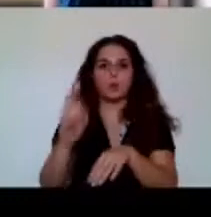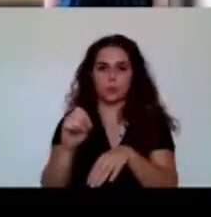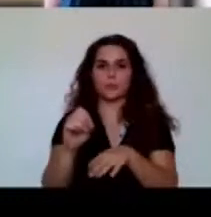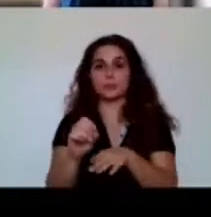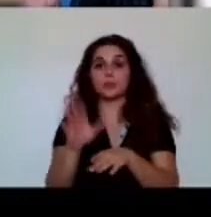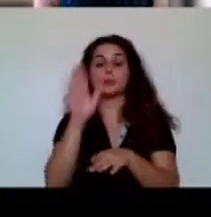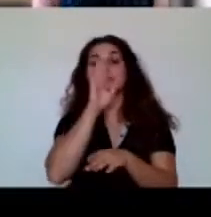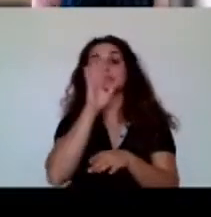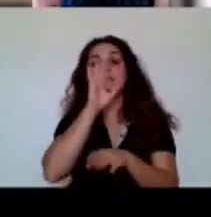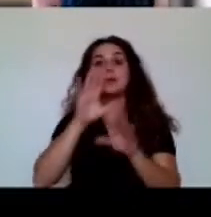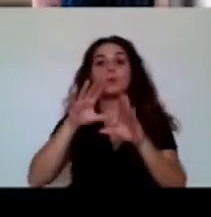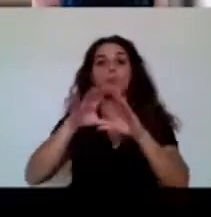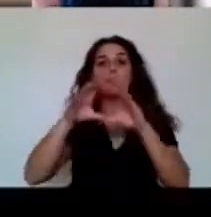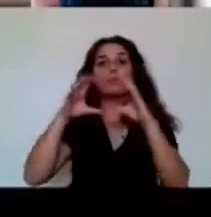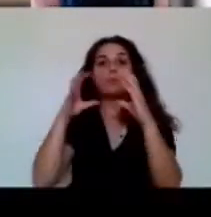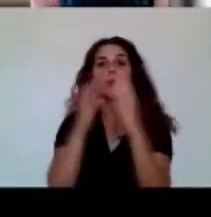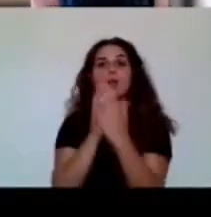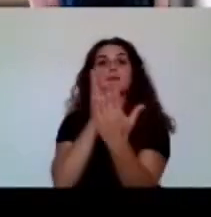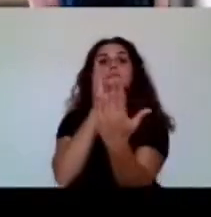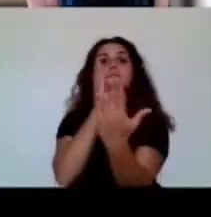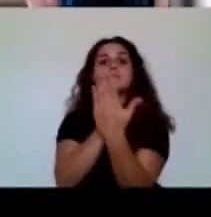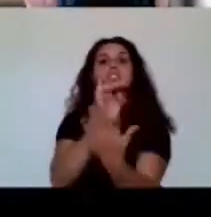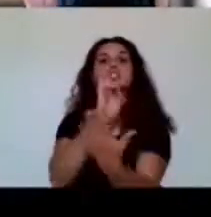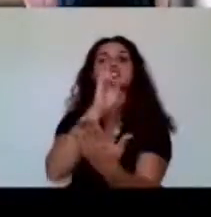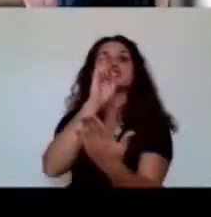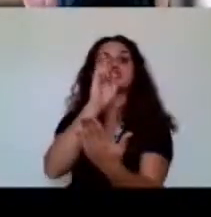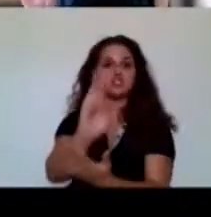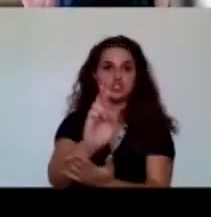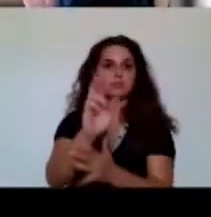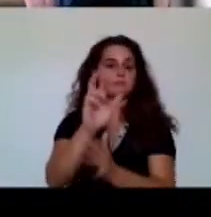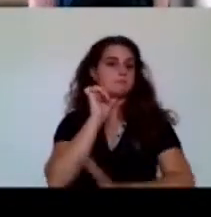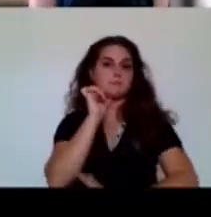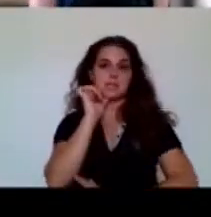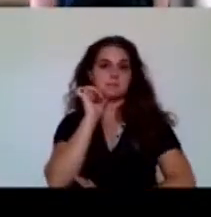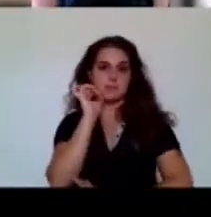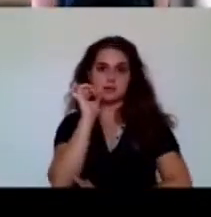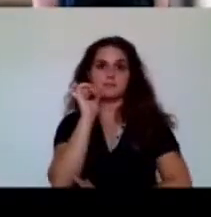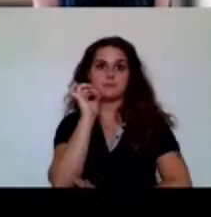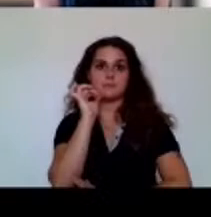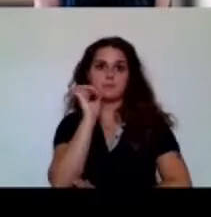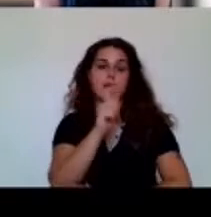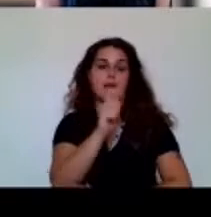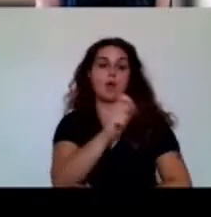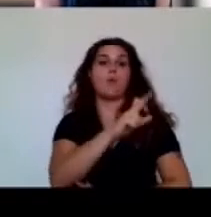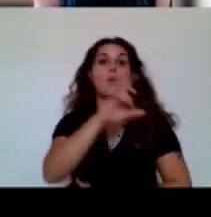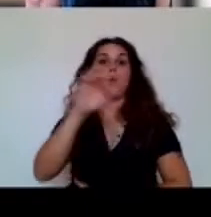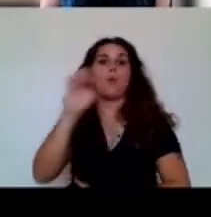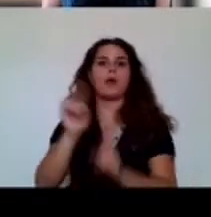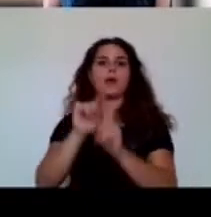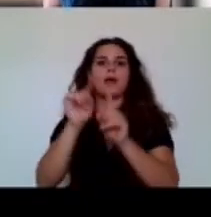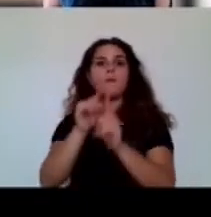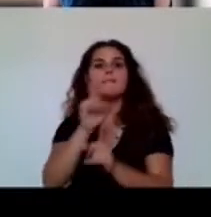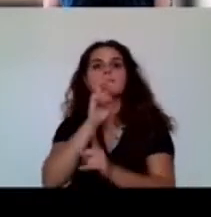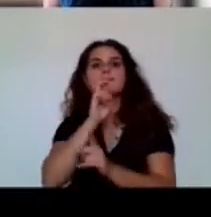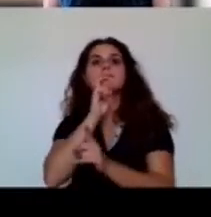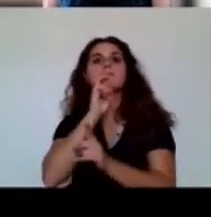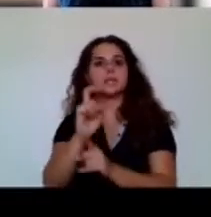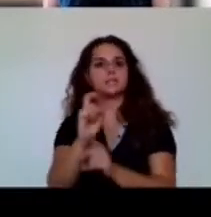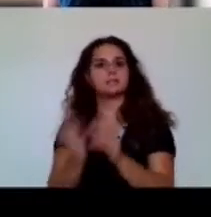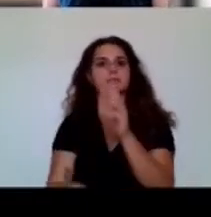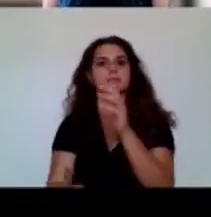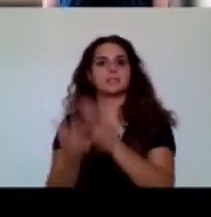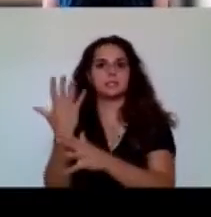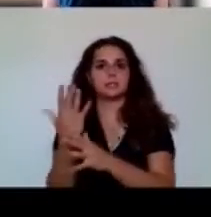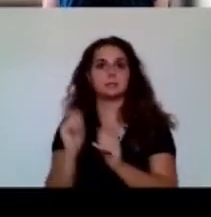So if the ball doesn't hit the target in the way that's expected, there's an error signal that's generated that, of course, you